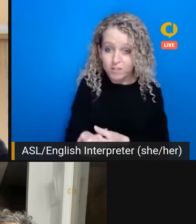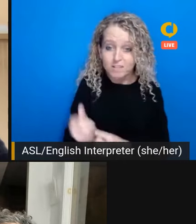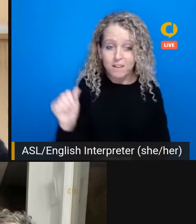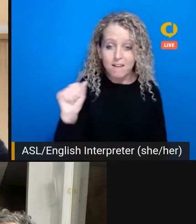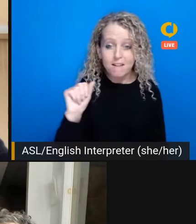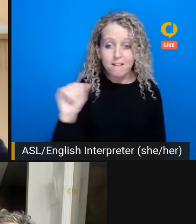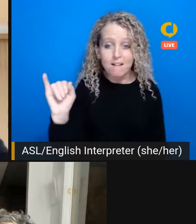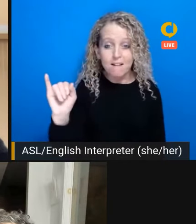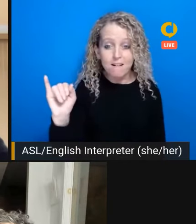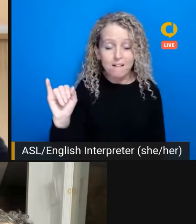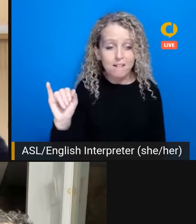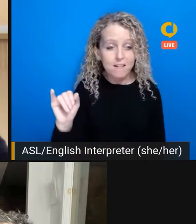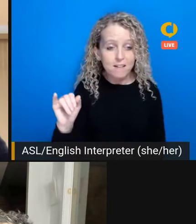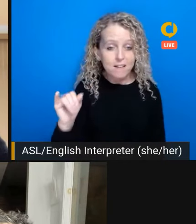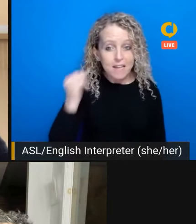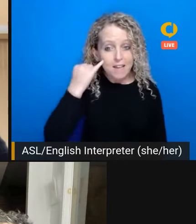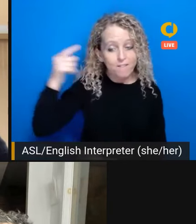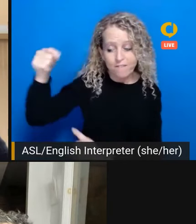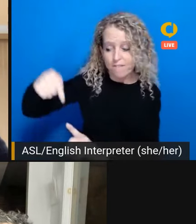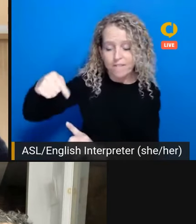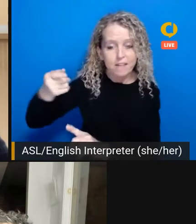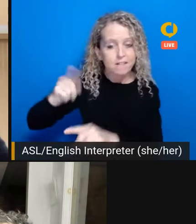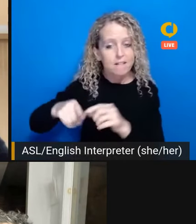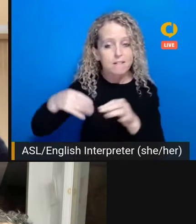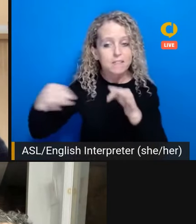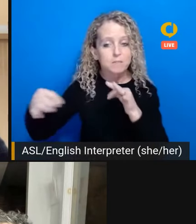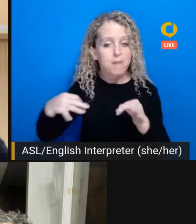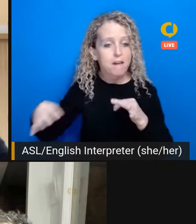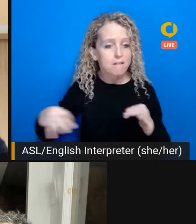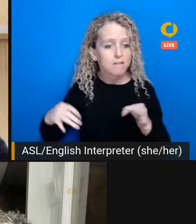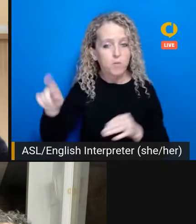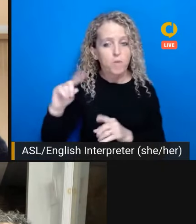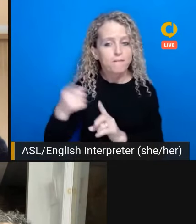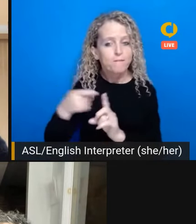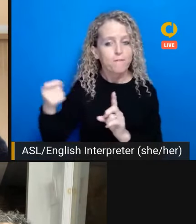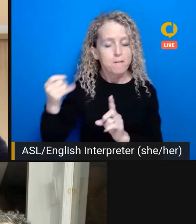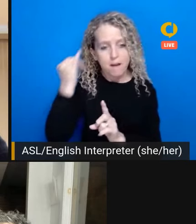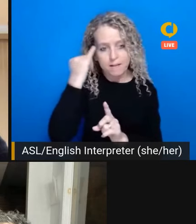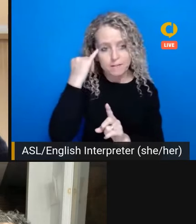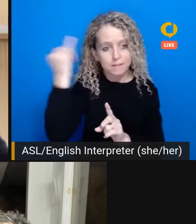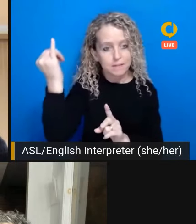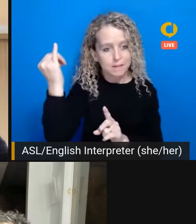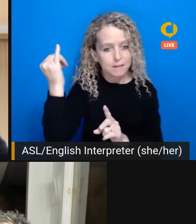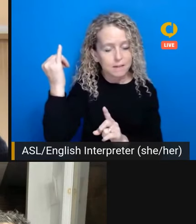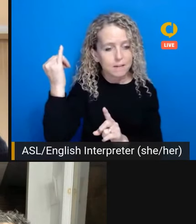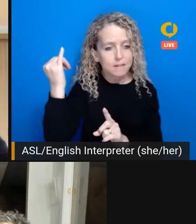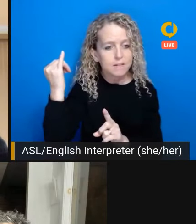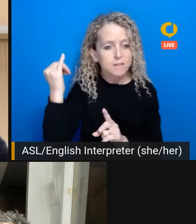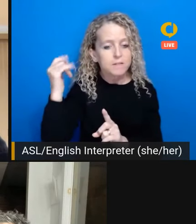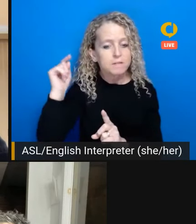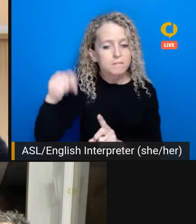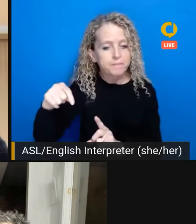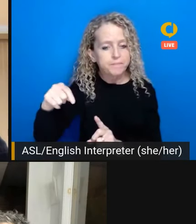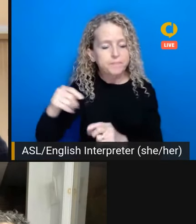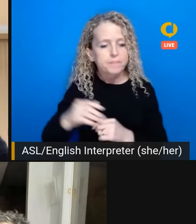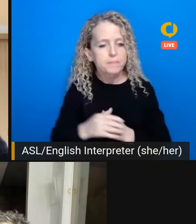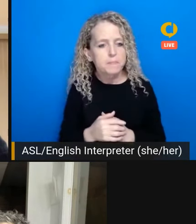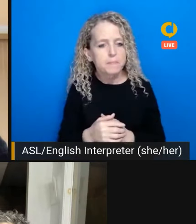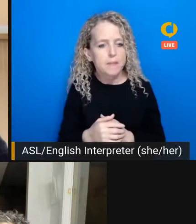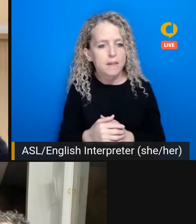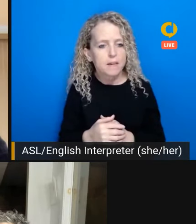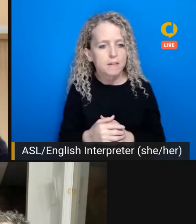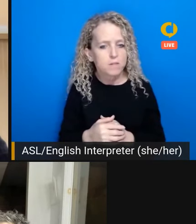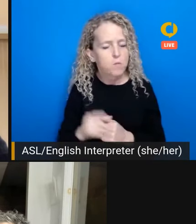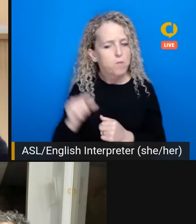if they're not explaining, if they can't explain their reasoning to us, and it's sort of something that is a little bit opaque